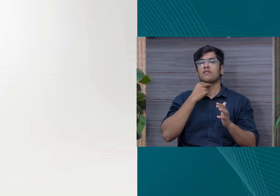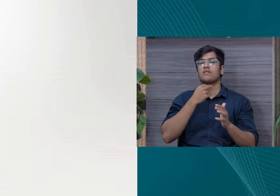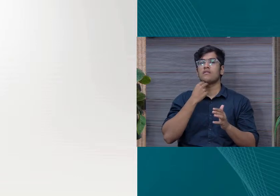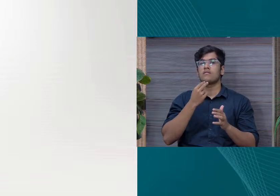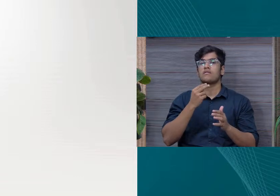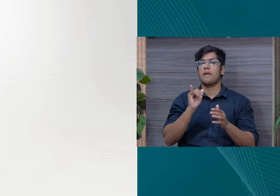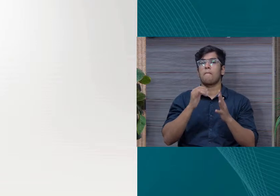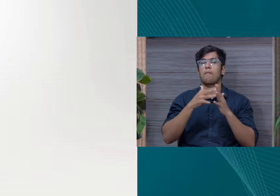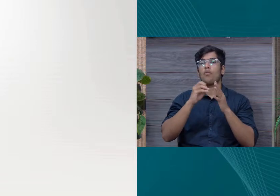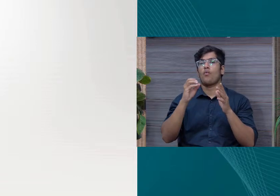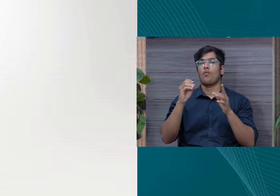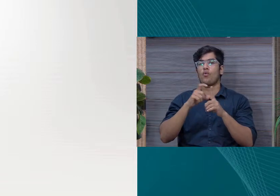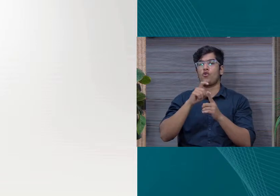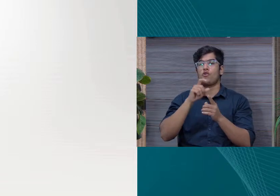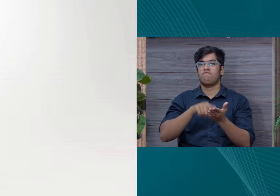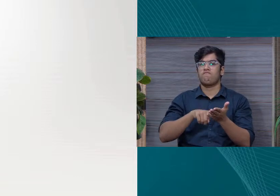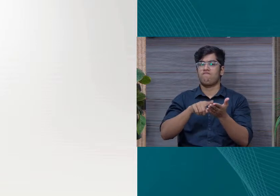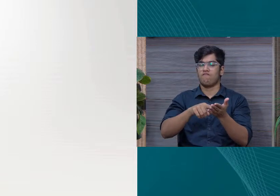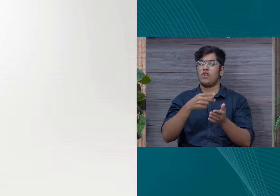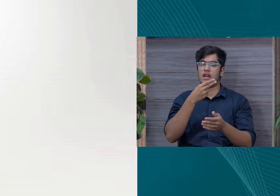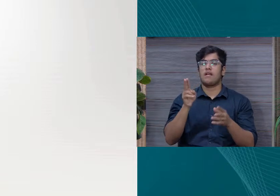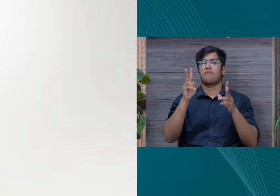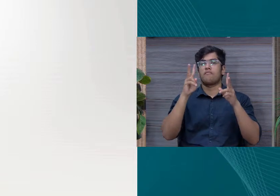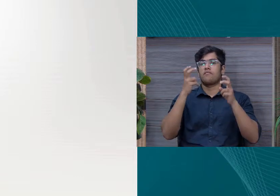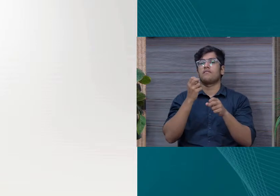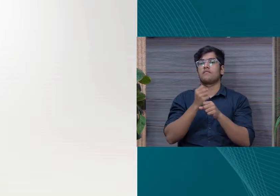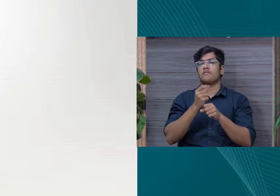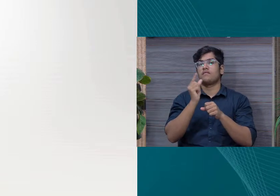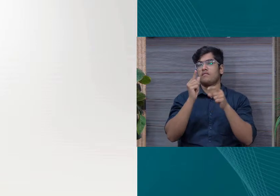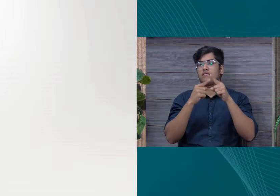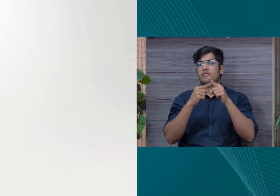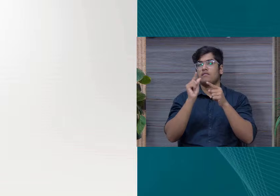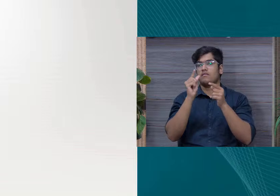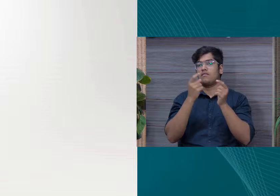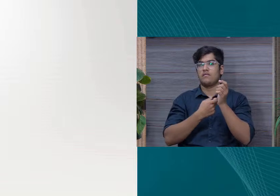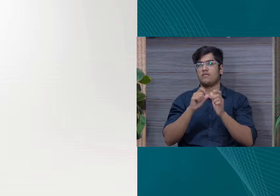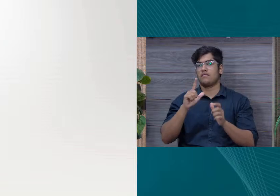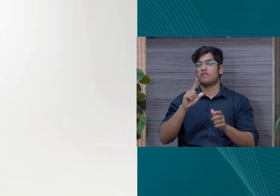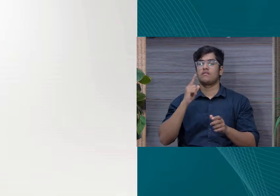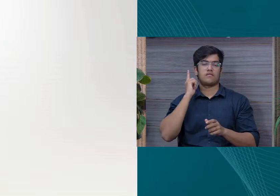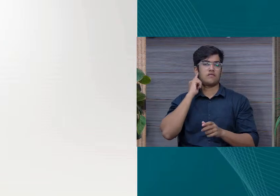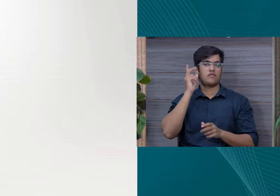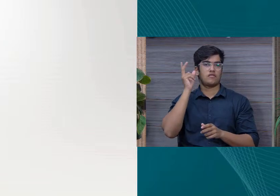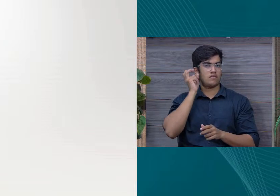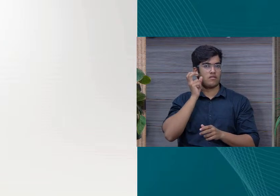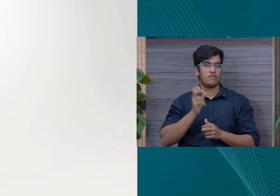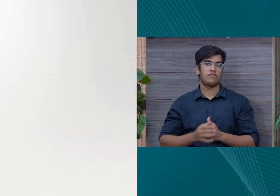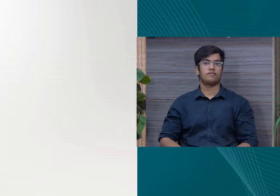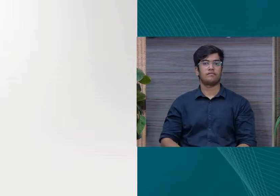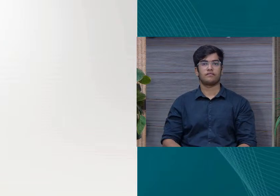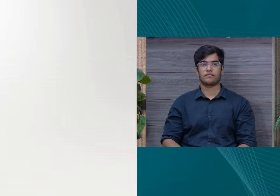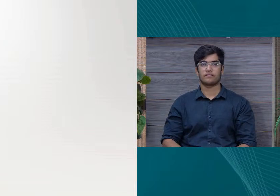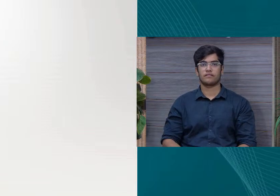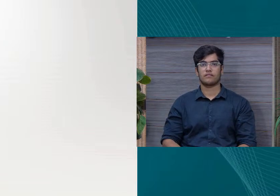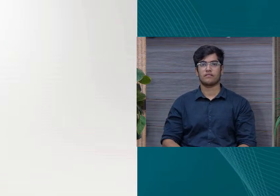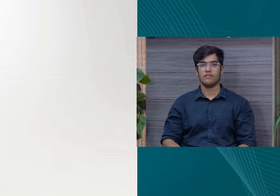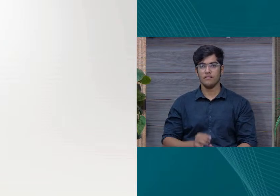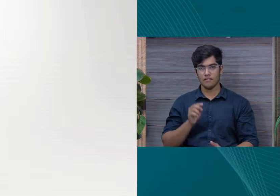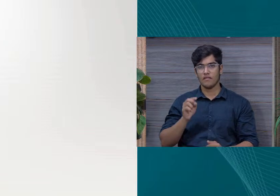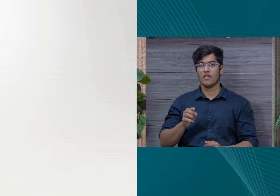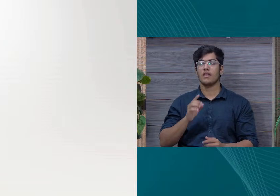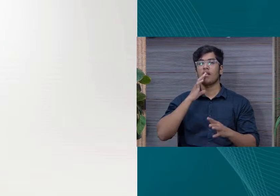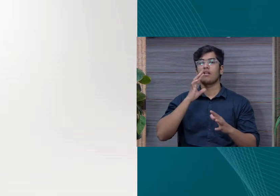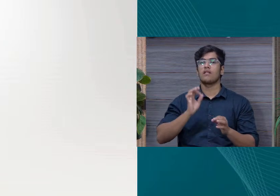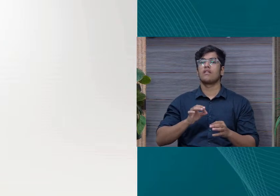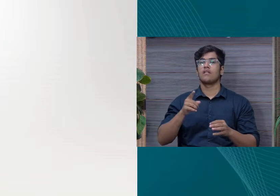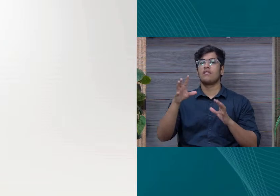sound. Now why the shoemaker was wearing a slipper even though he himself was a shoemaker? So that is the main crust of our